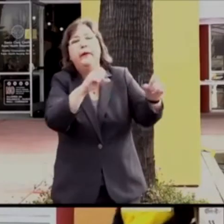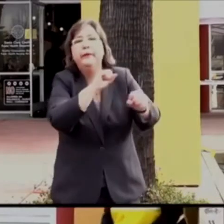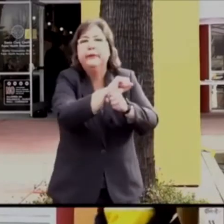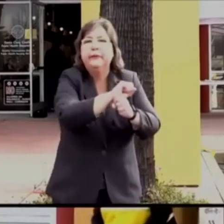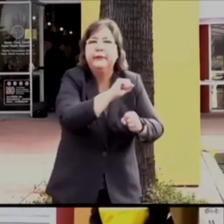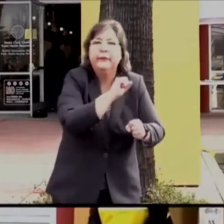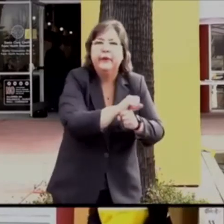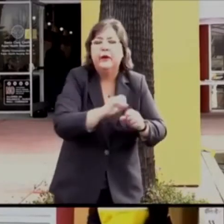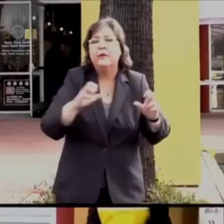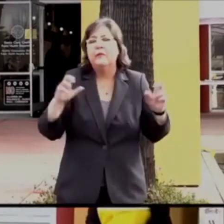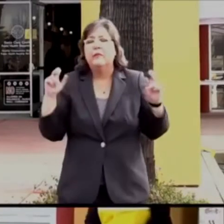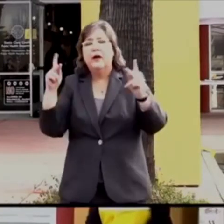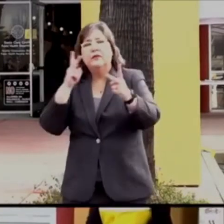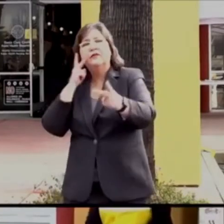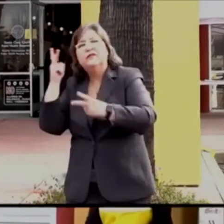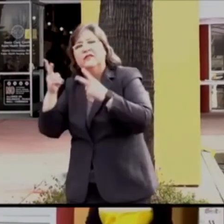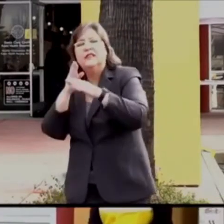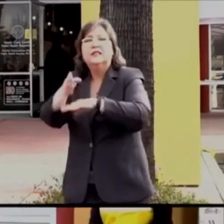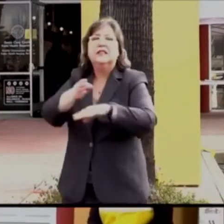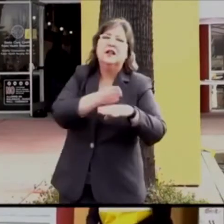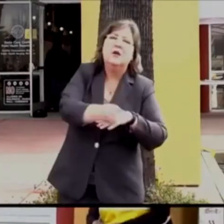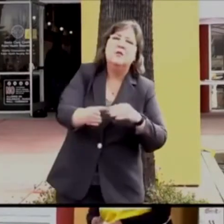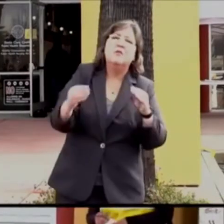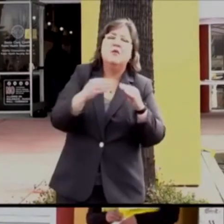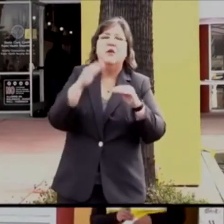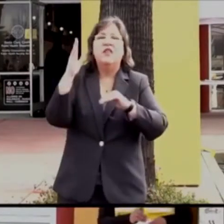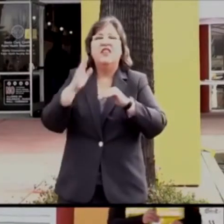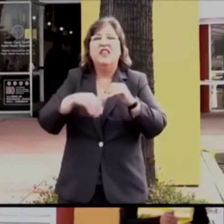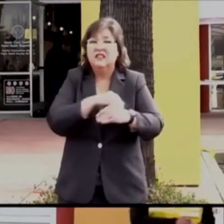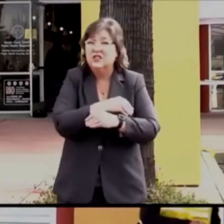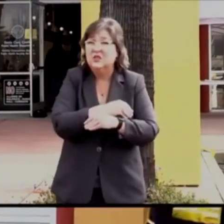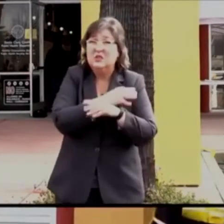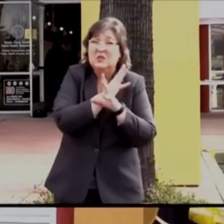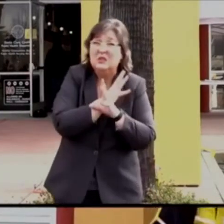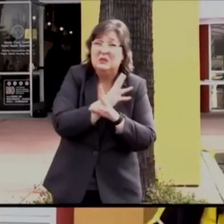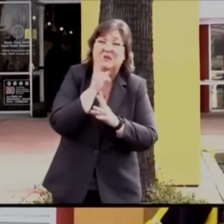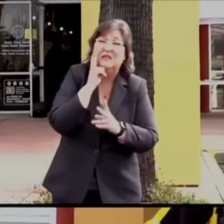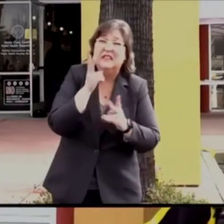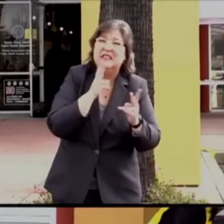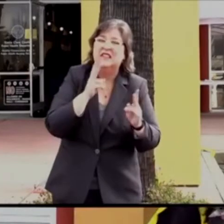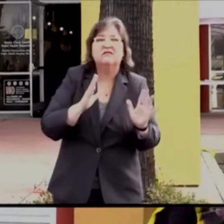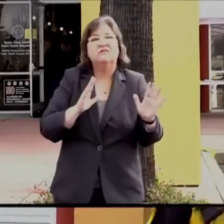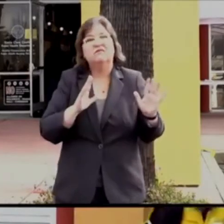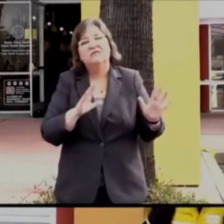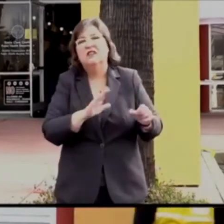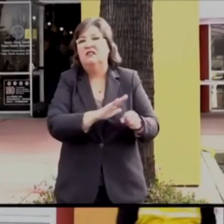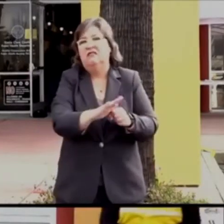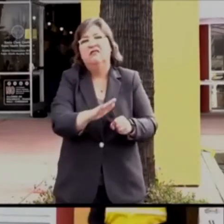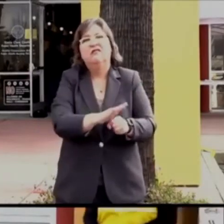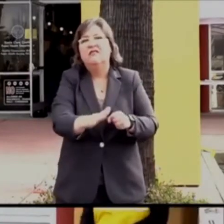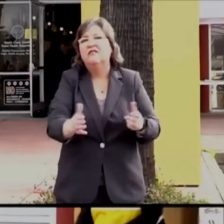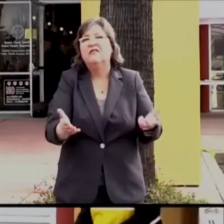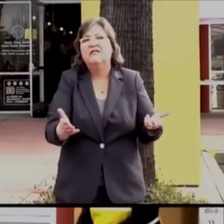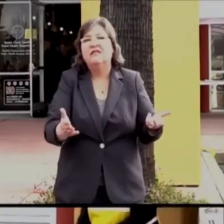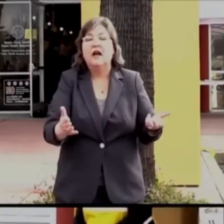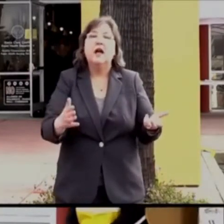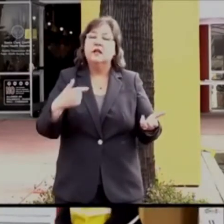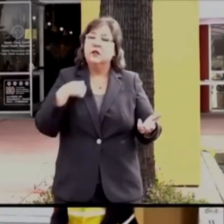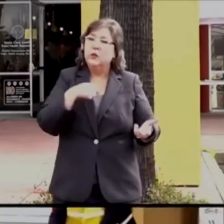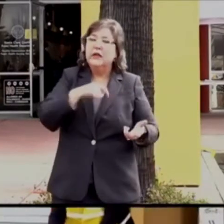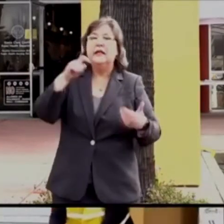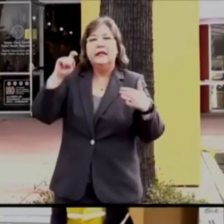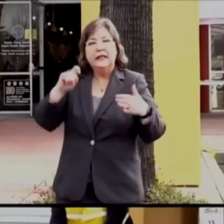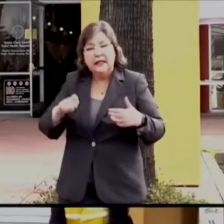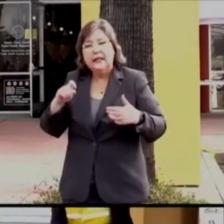ones, and visit them beyond the Zoom framework. We need to be purposeful in our approaches